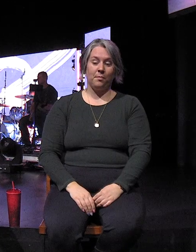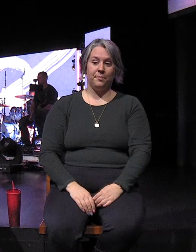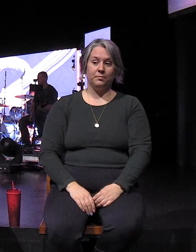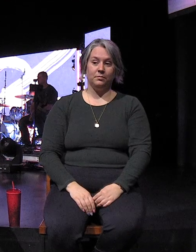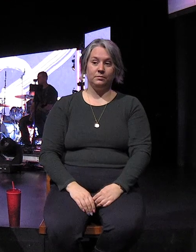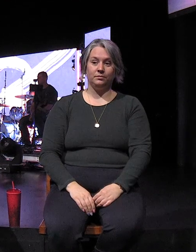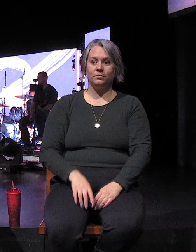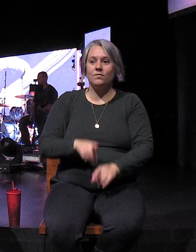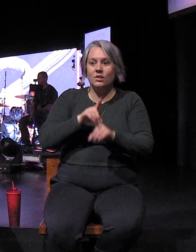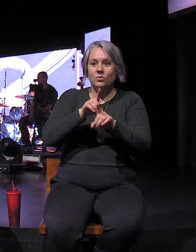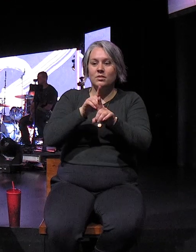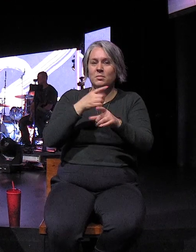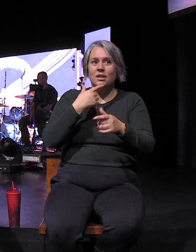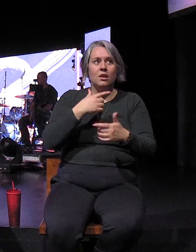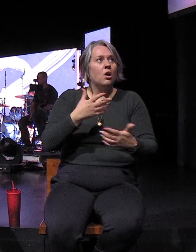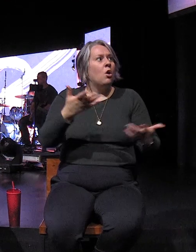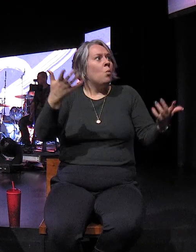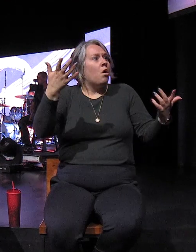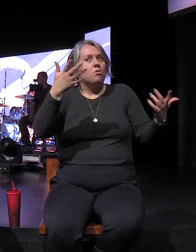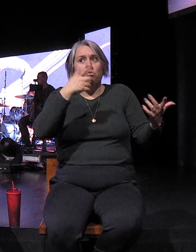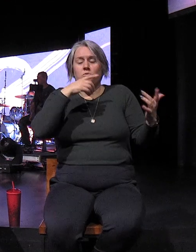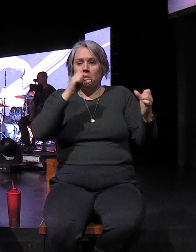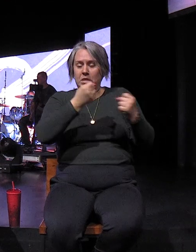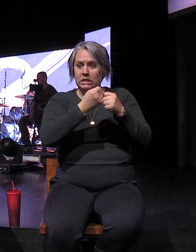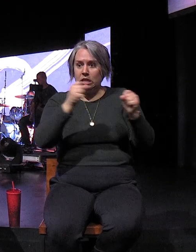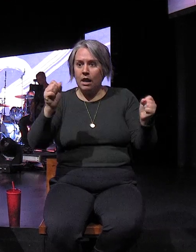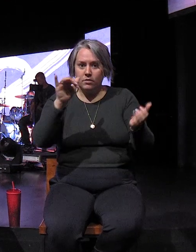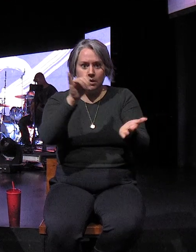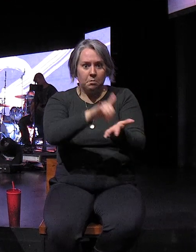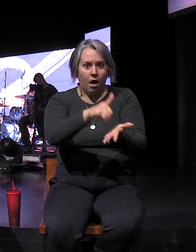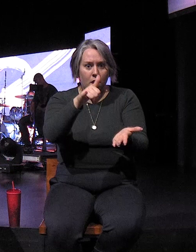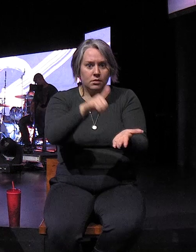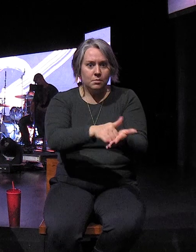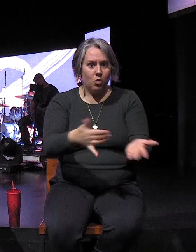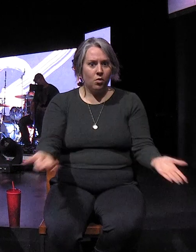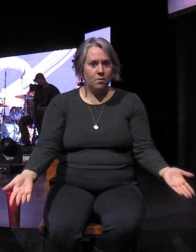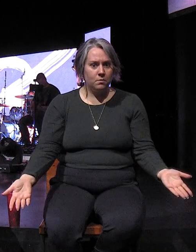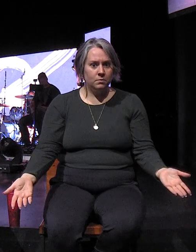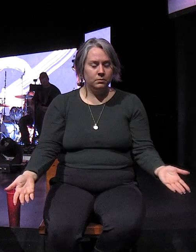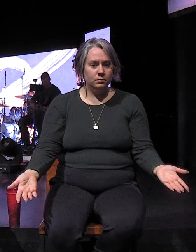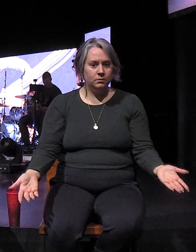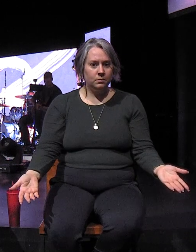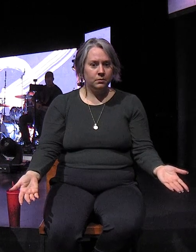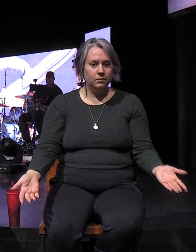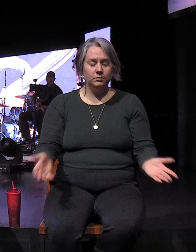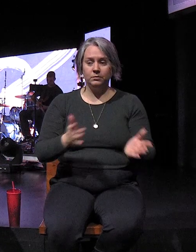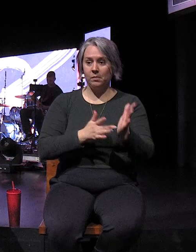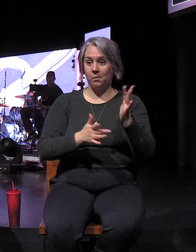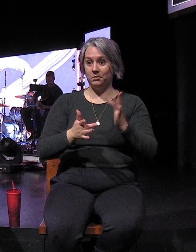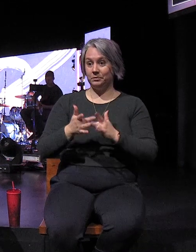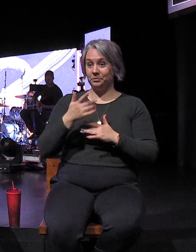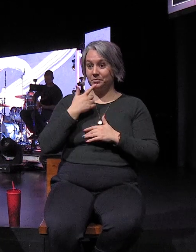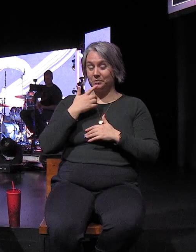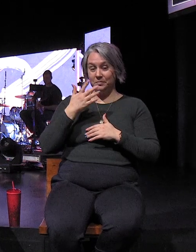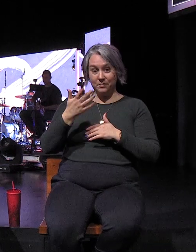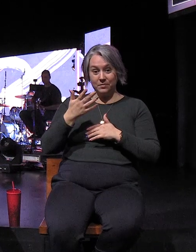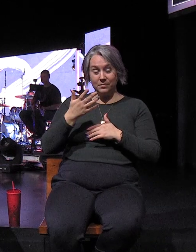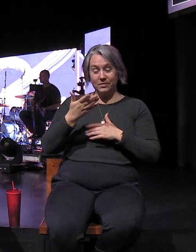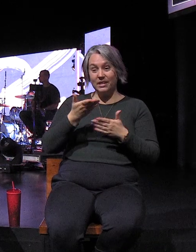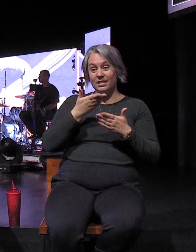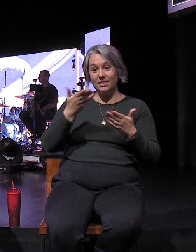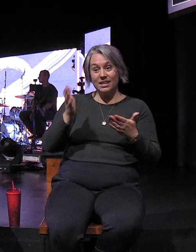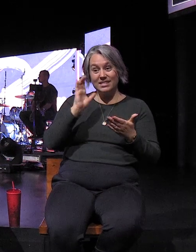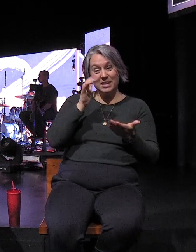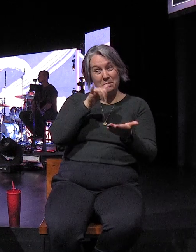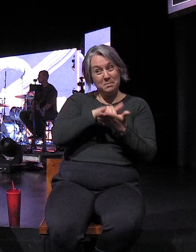out, who then could be saved? Like they couldn't understand this. And he said in verse 27, the things which are impossible